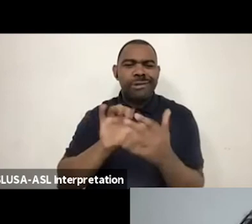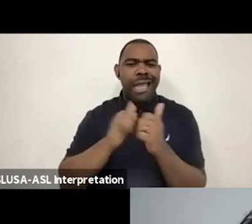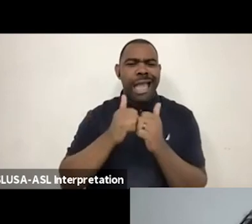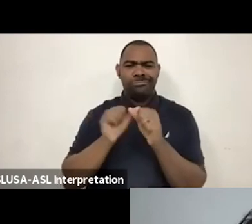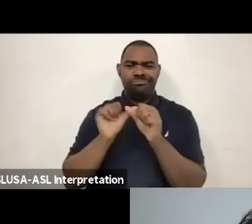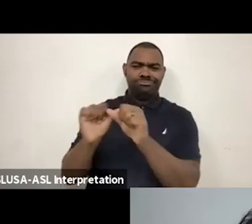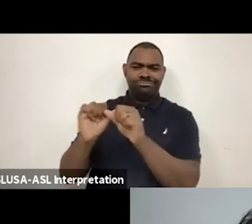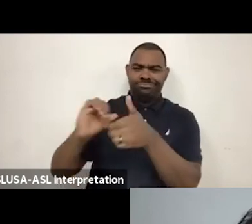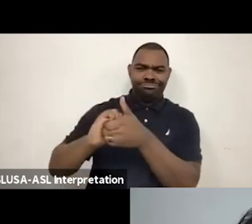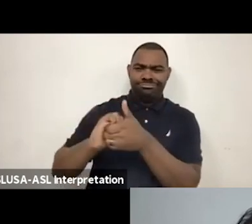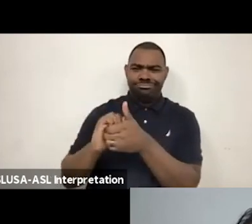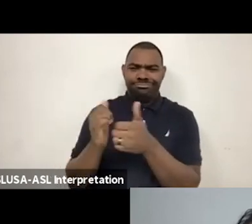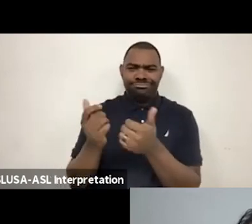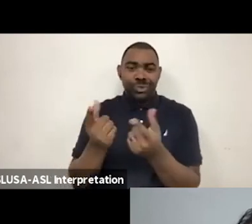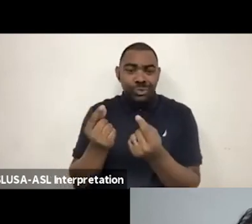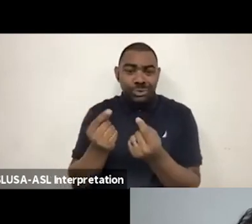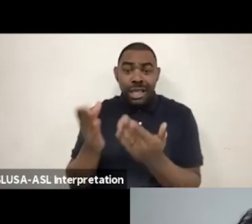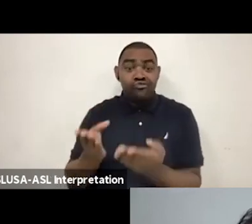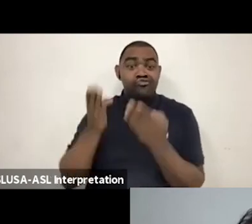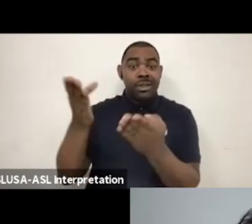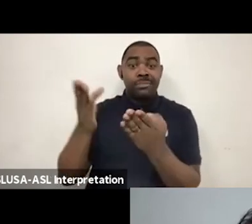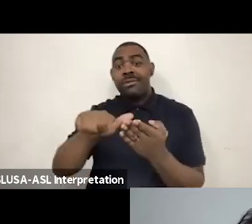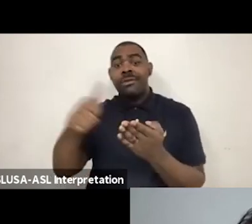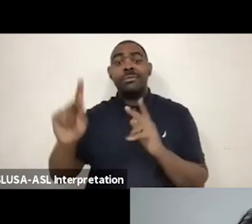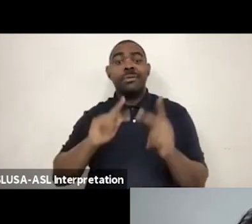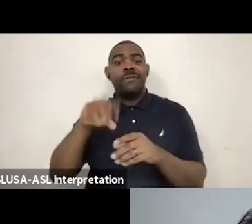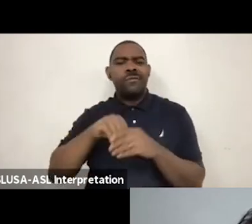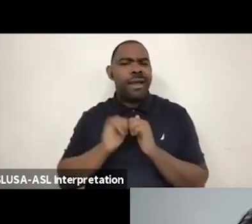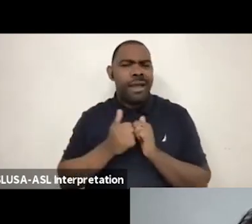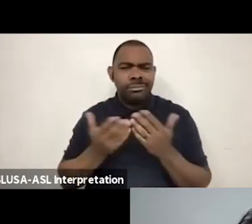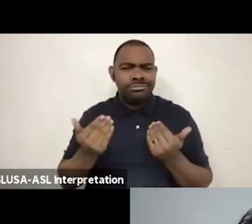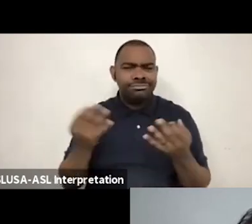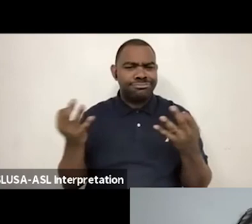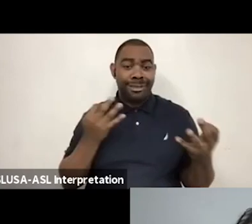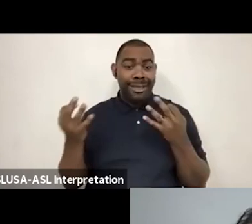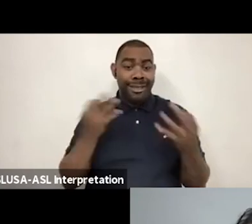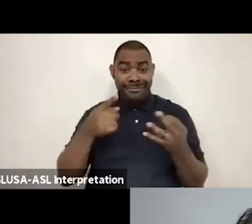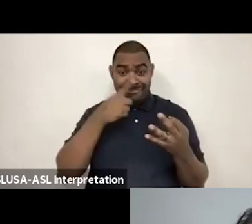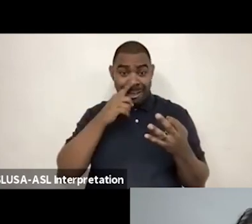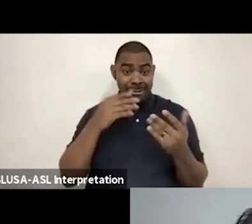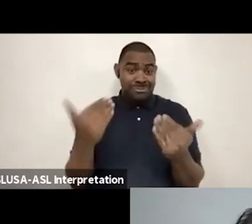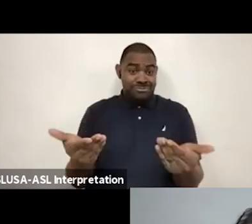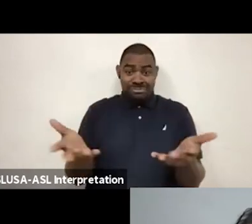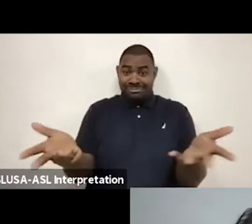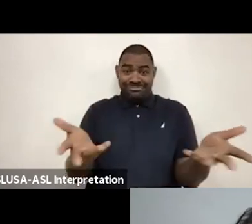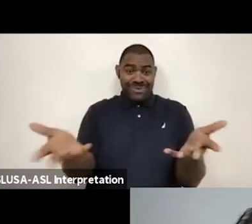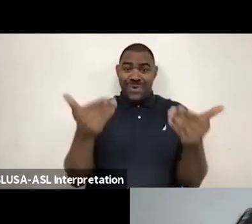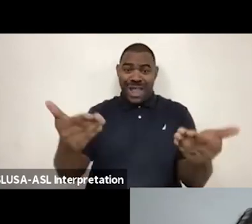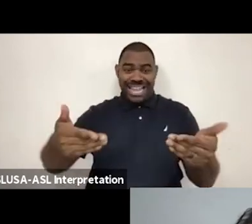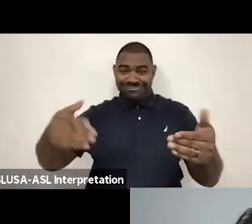you maintain that partnership, and what you'd recommend to others looking to create a partnership like yours.